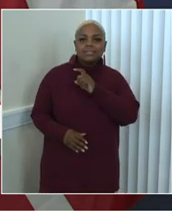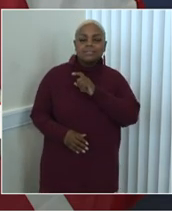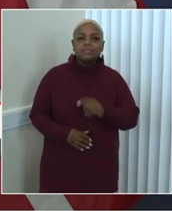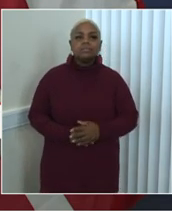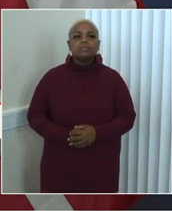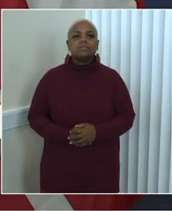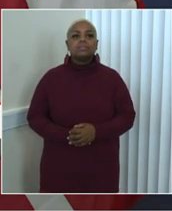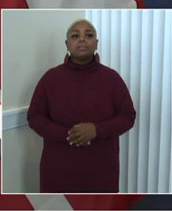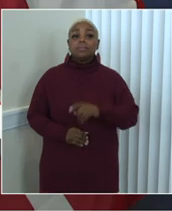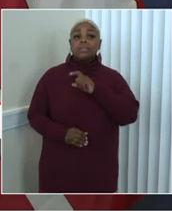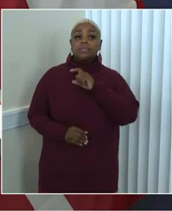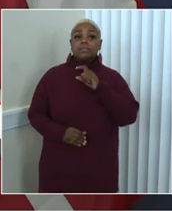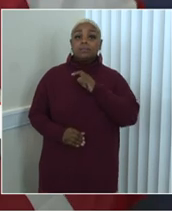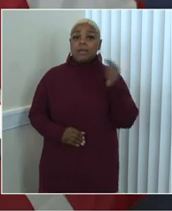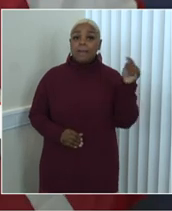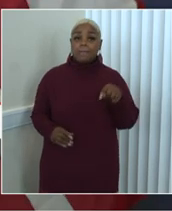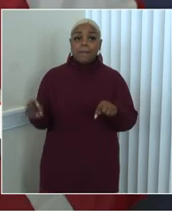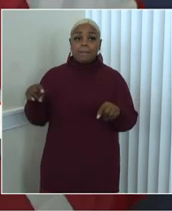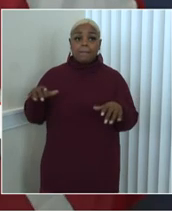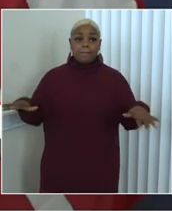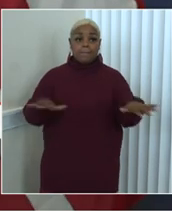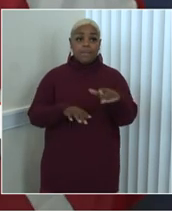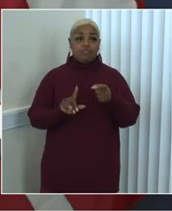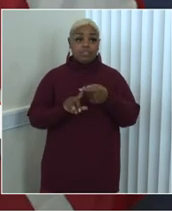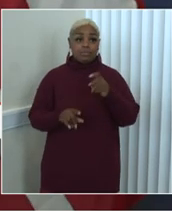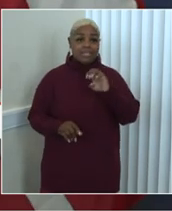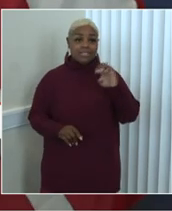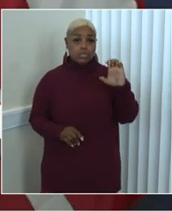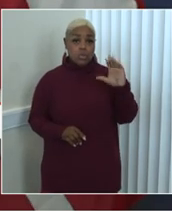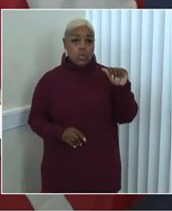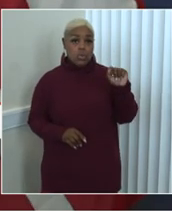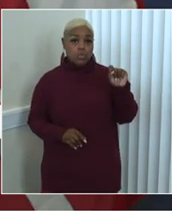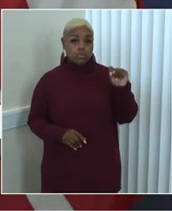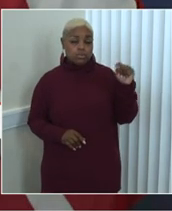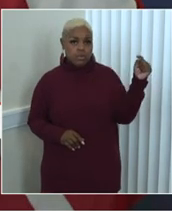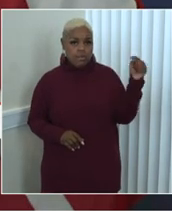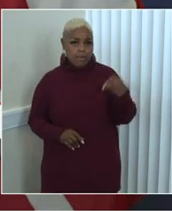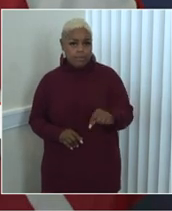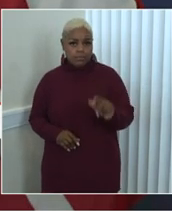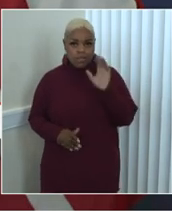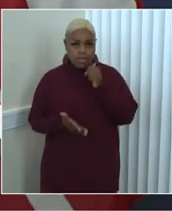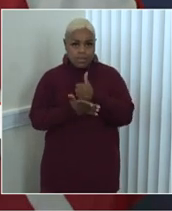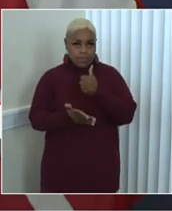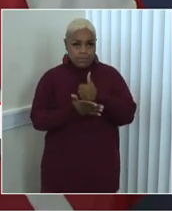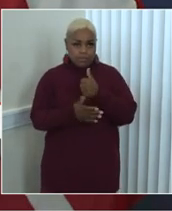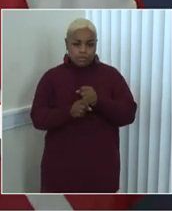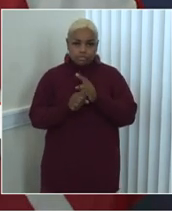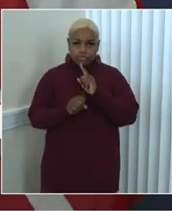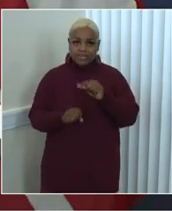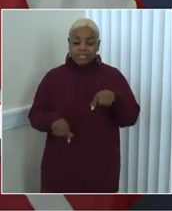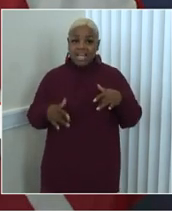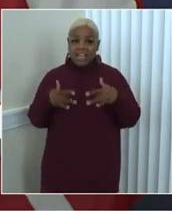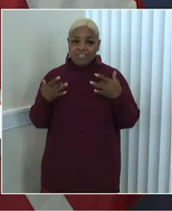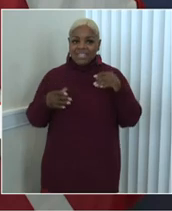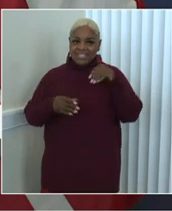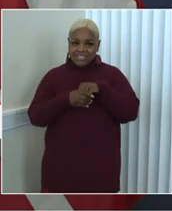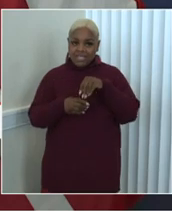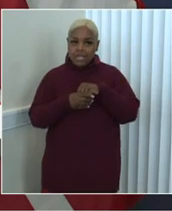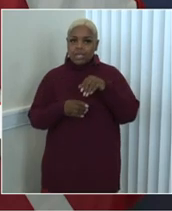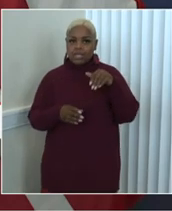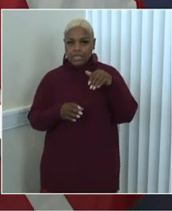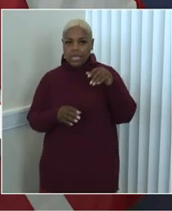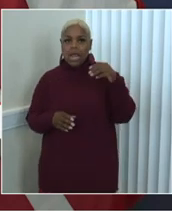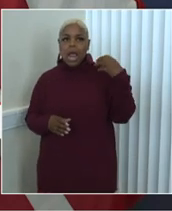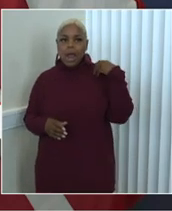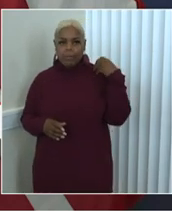Coast will be deployed to ensure that the events inside the Capitol go on as planned with